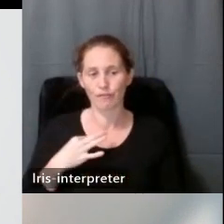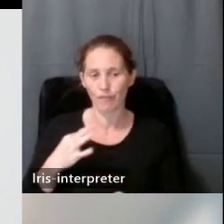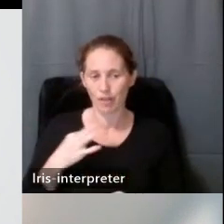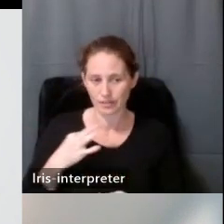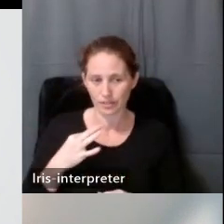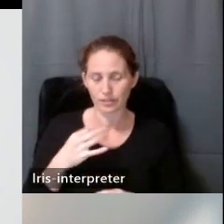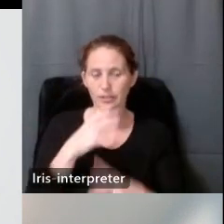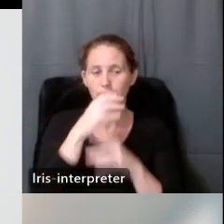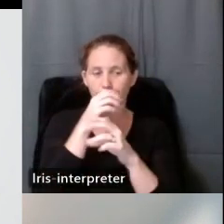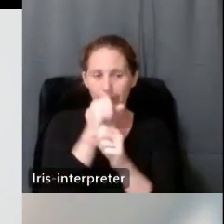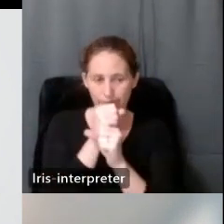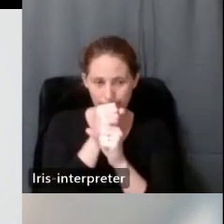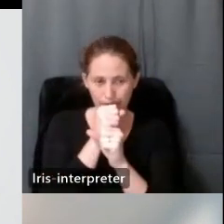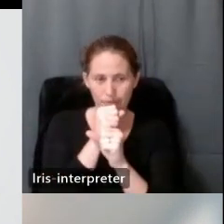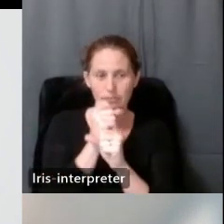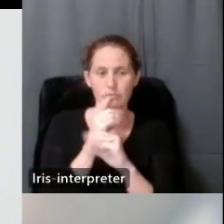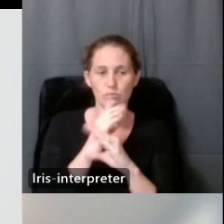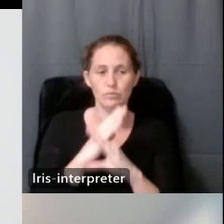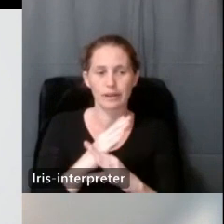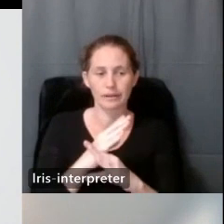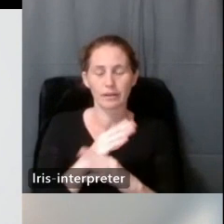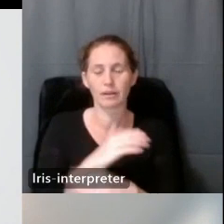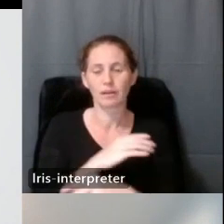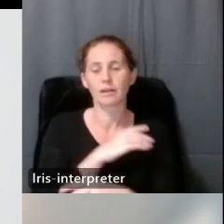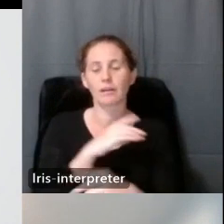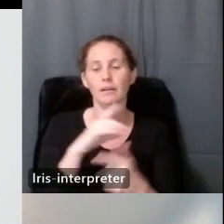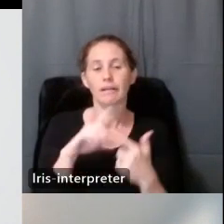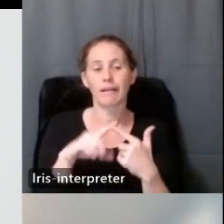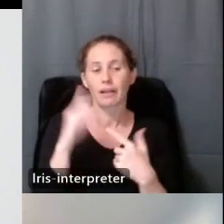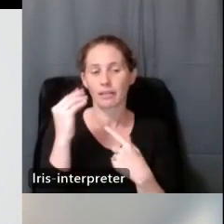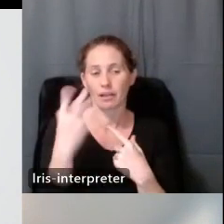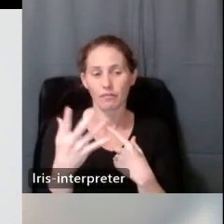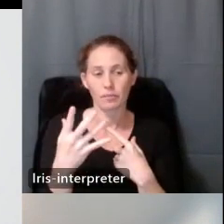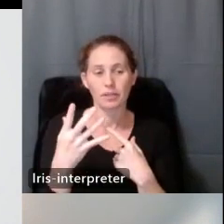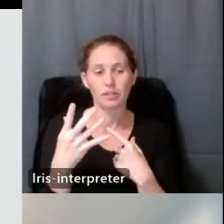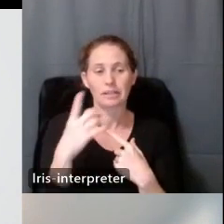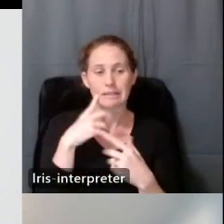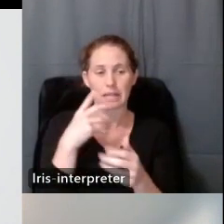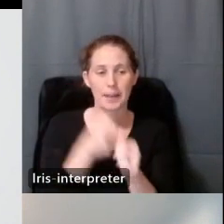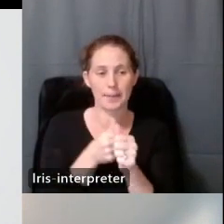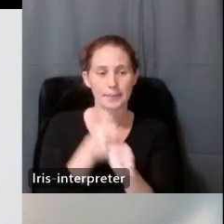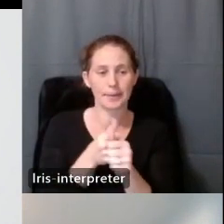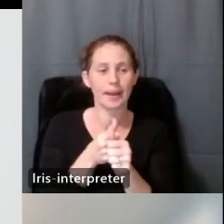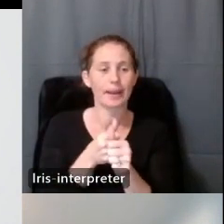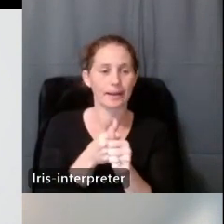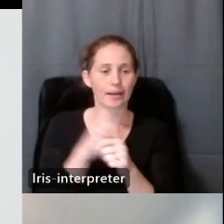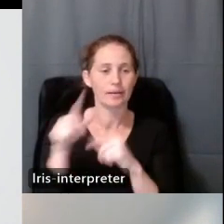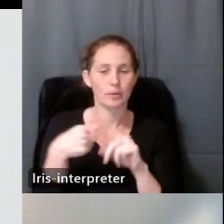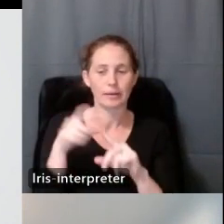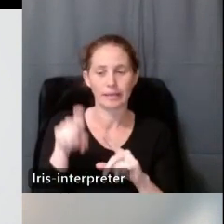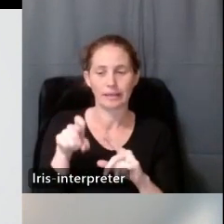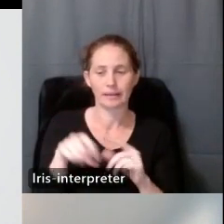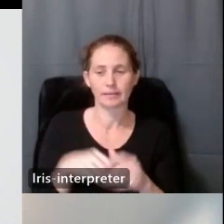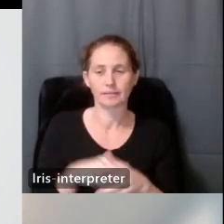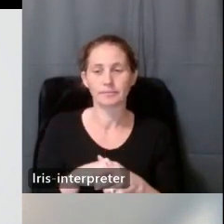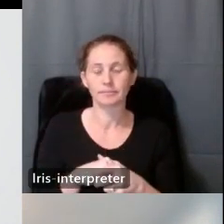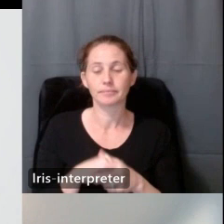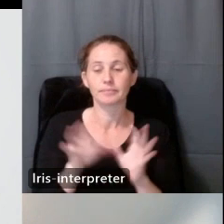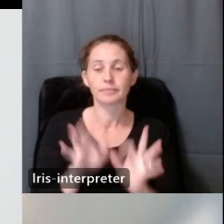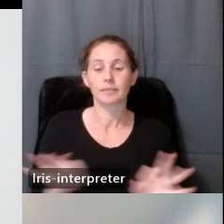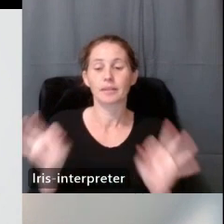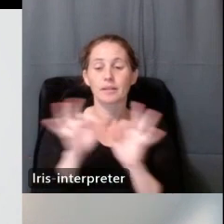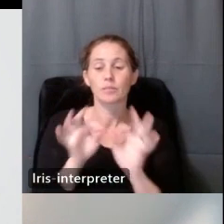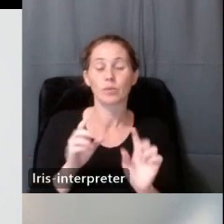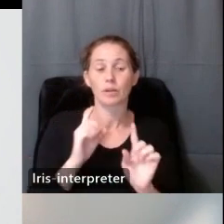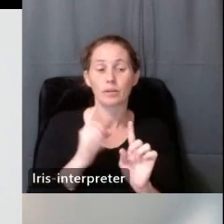voluntary, confidentiality is protected, and the information is updated as needed. An important